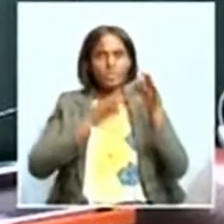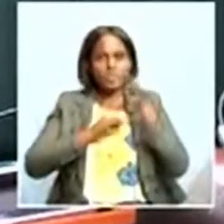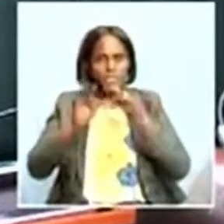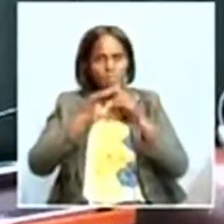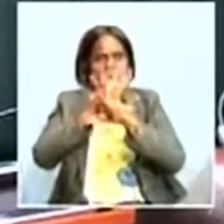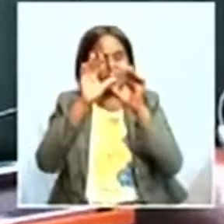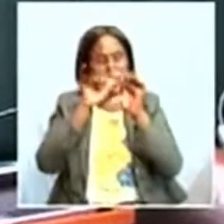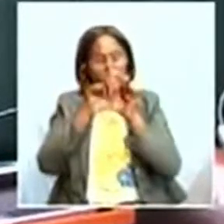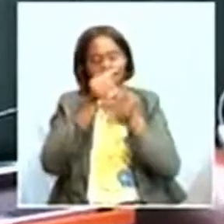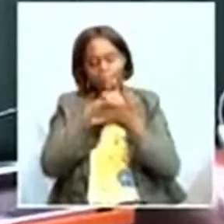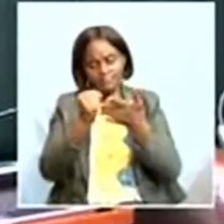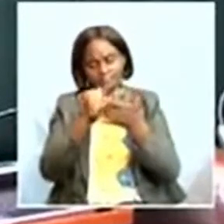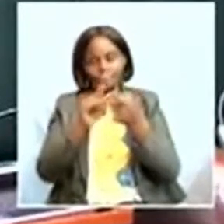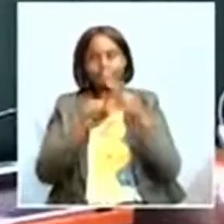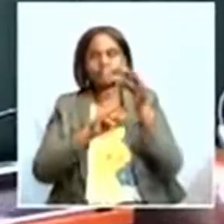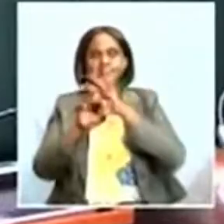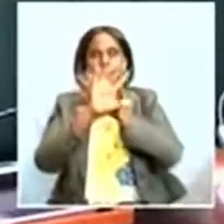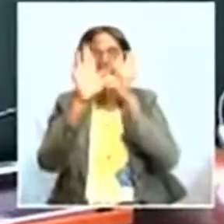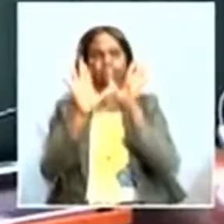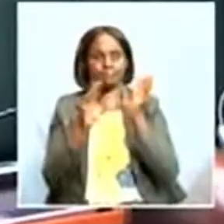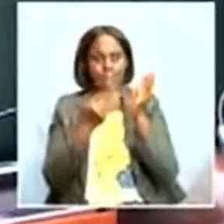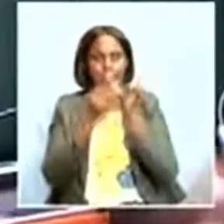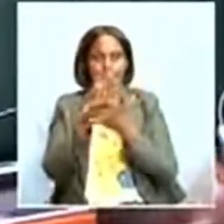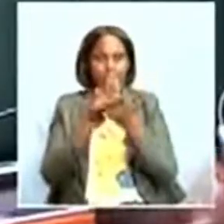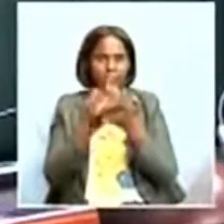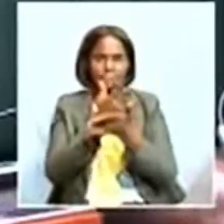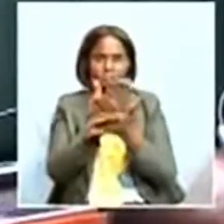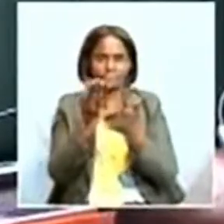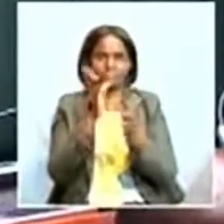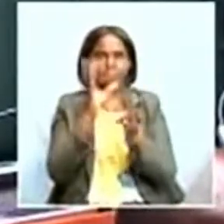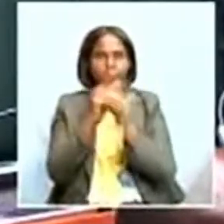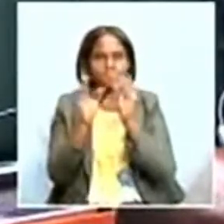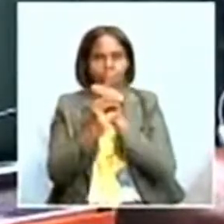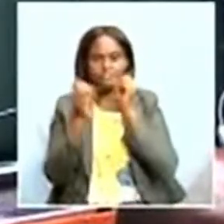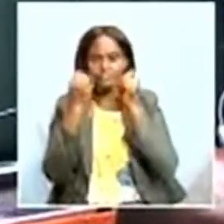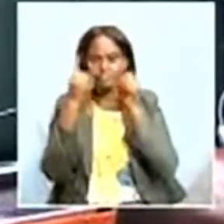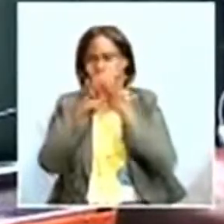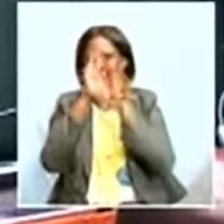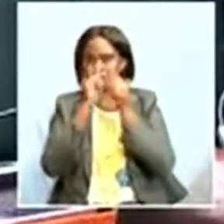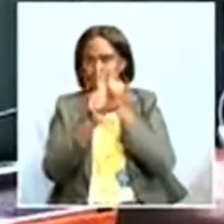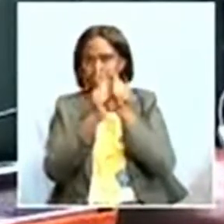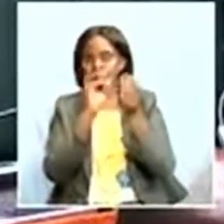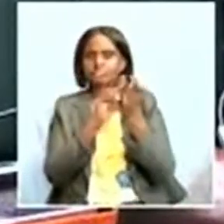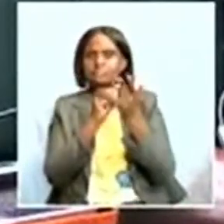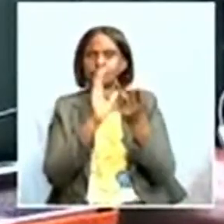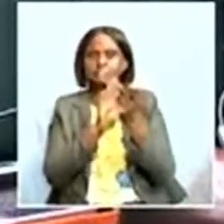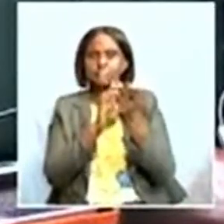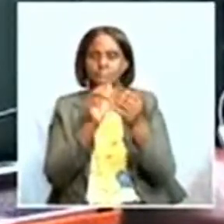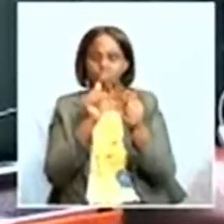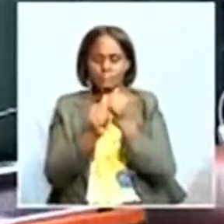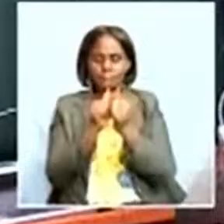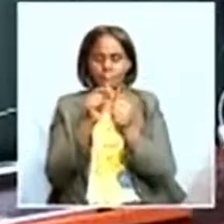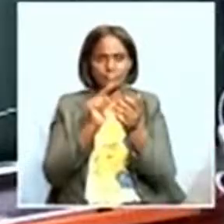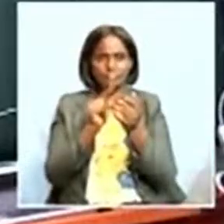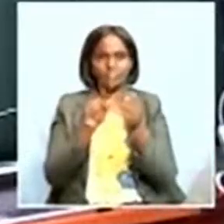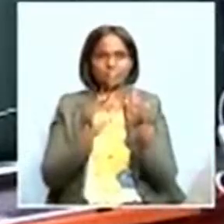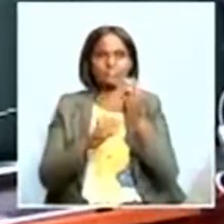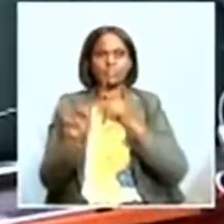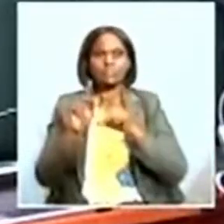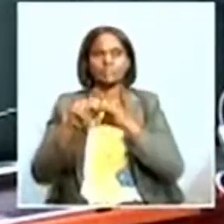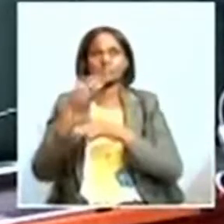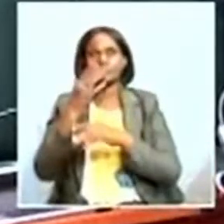ministerial statement to clarify some of the misconceptions that are held by our people out